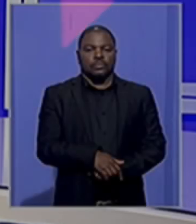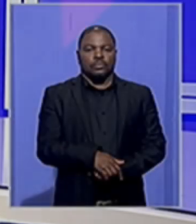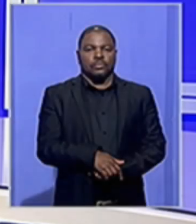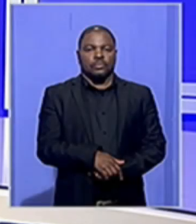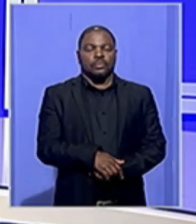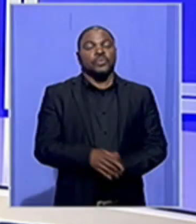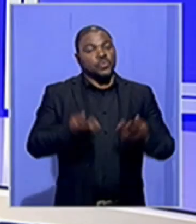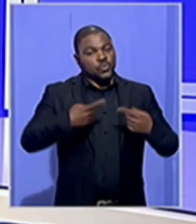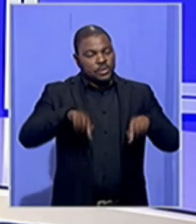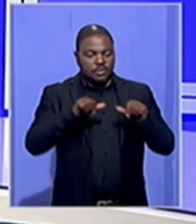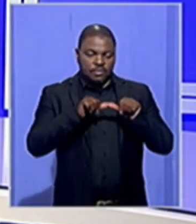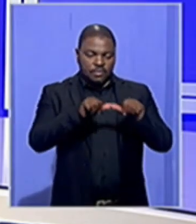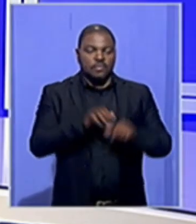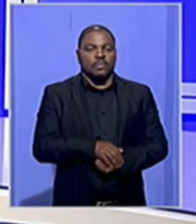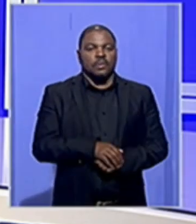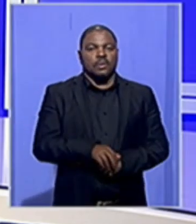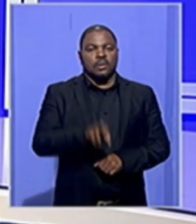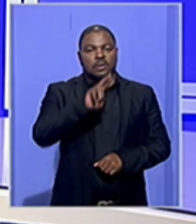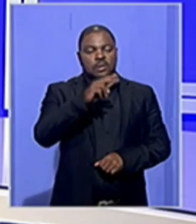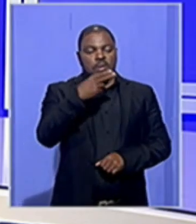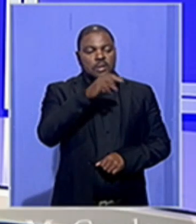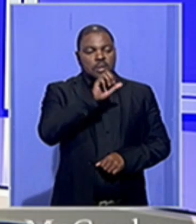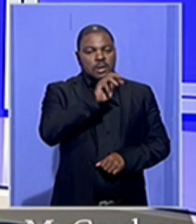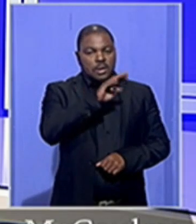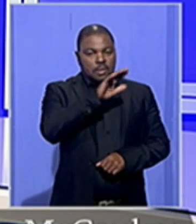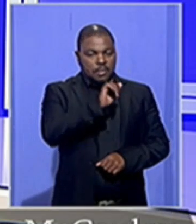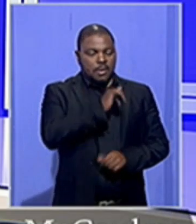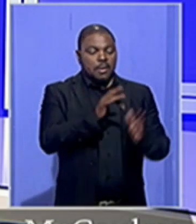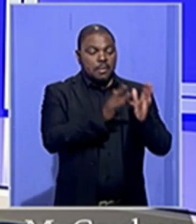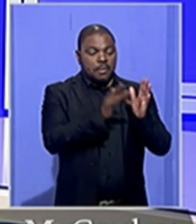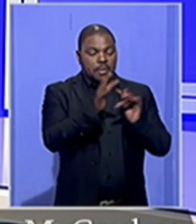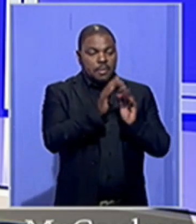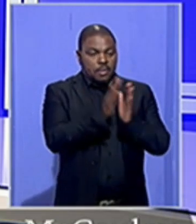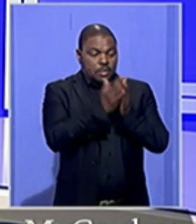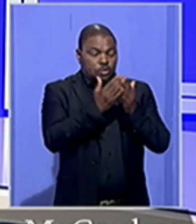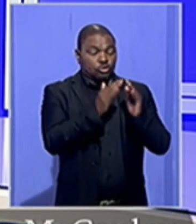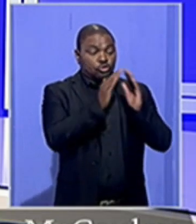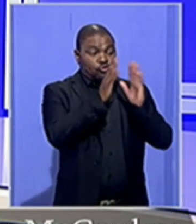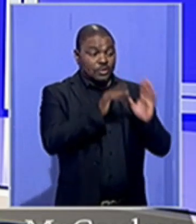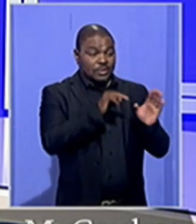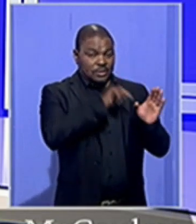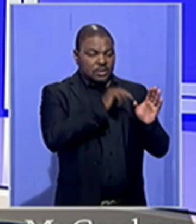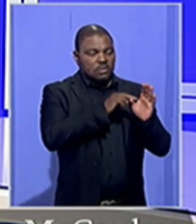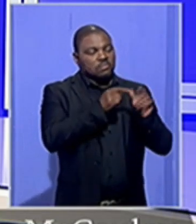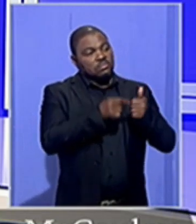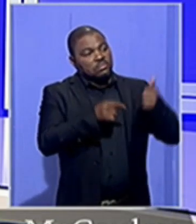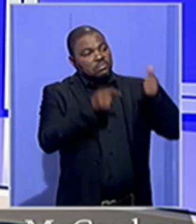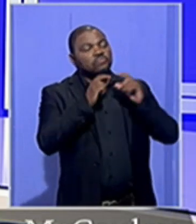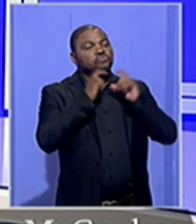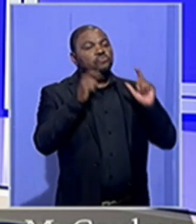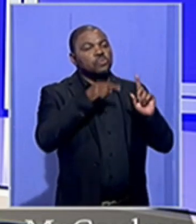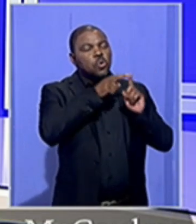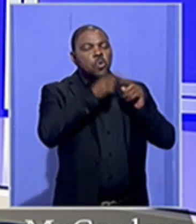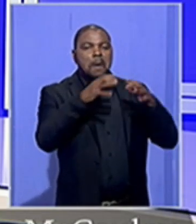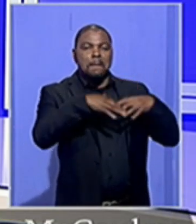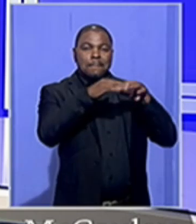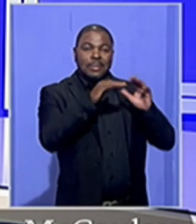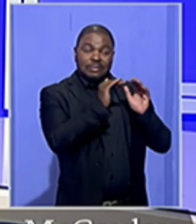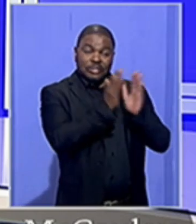Fa re tswela pele melaetsa matshediso e tsweletse go thologela go latela go tlhokafala ga motlhamedi moruti wa kereke ya